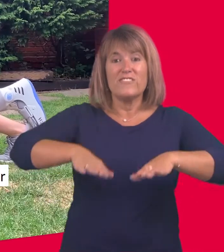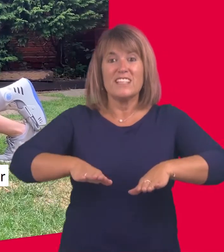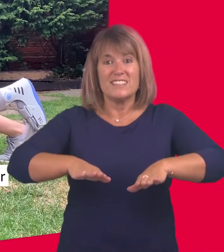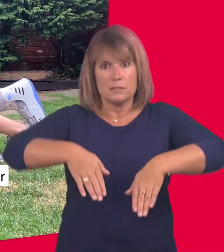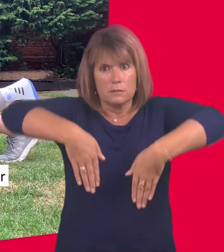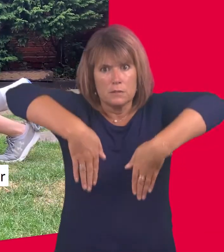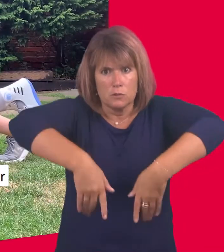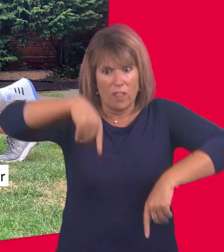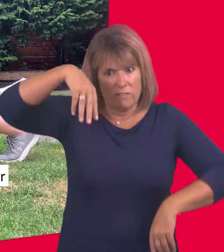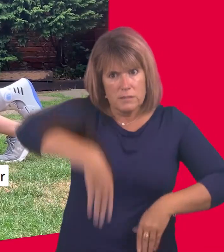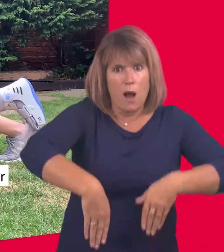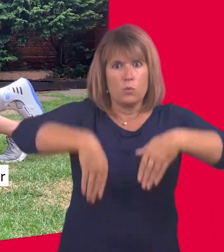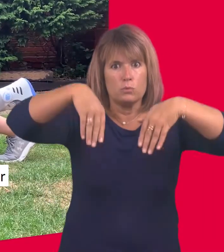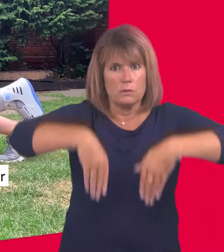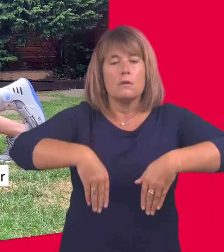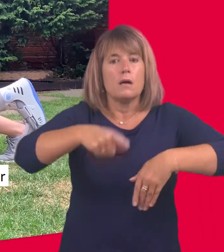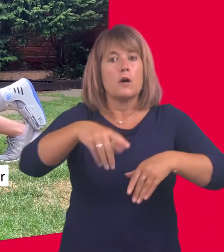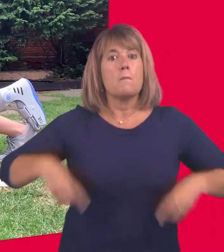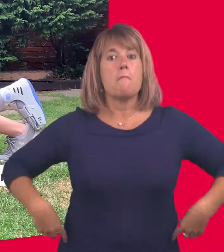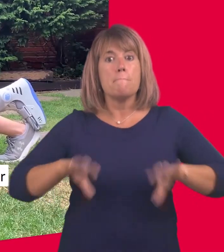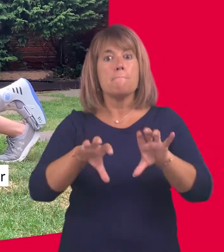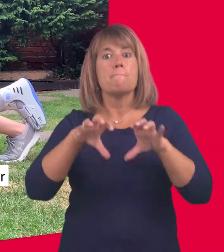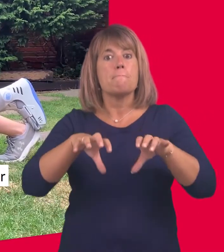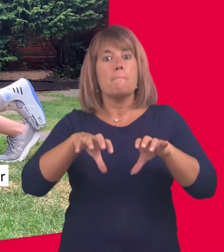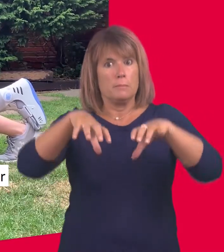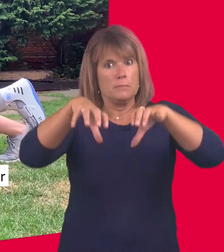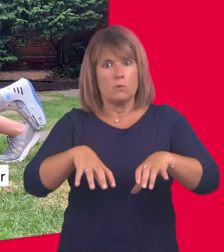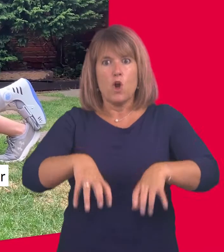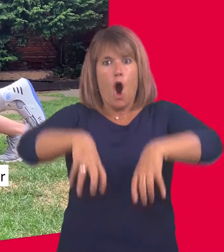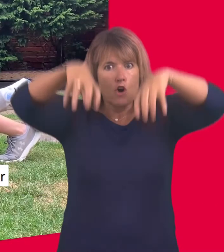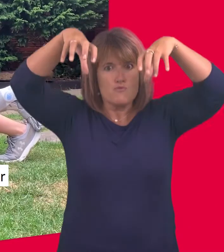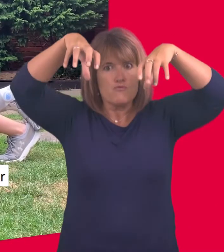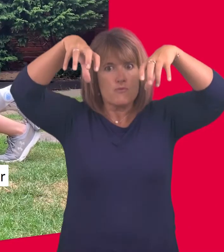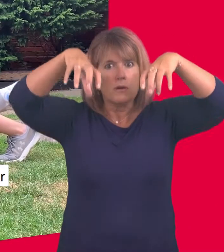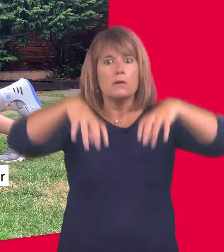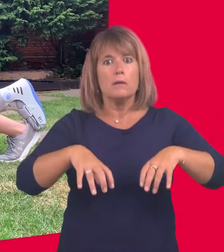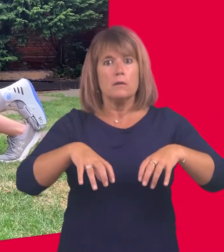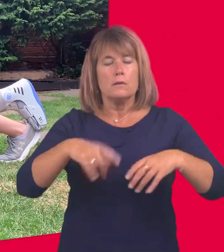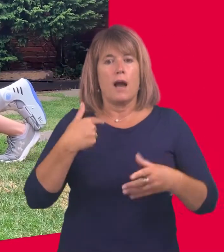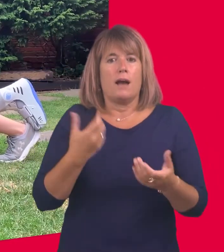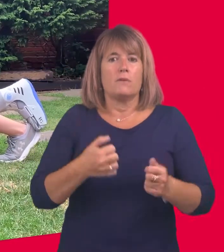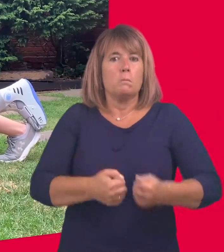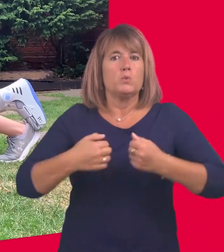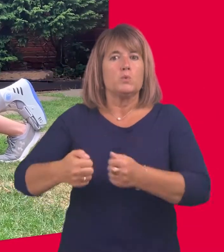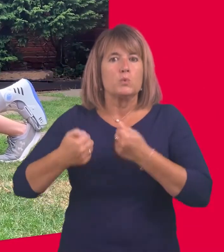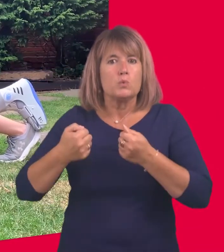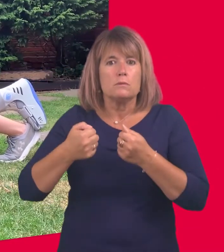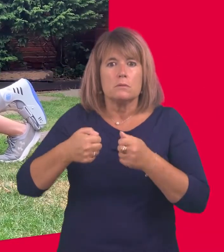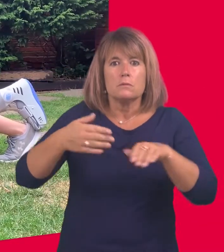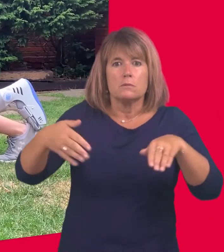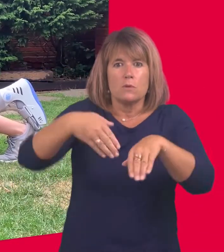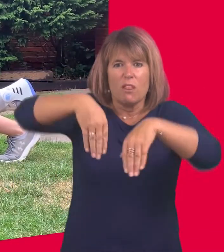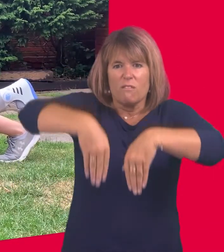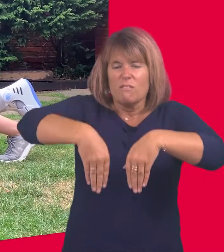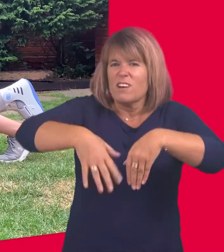Make sure that both your feet are pointing into the floor and your bum is down, not up in the air. But because I've got a boot on, then I can't put both feet